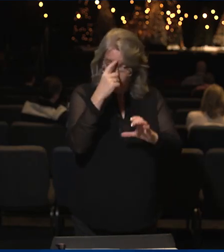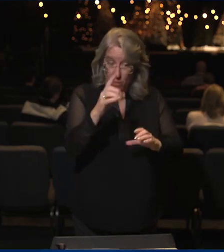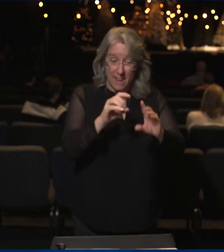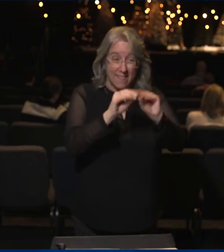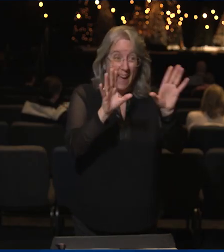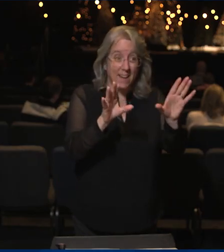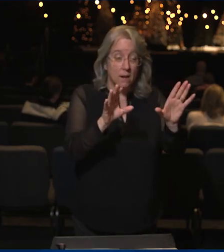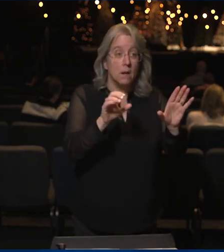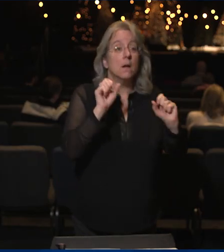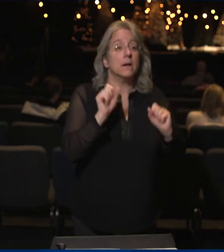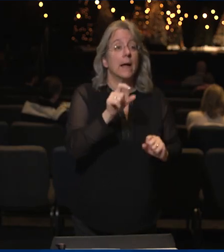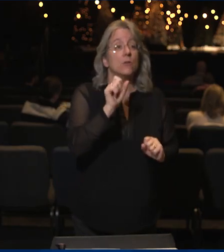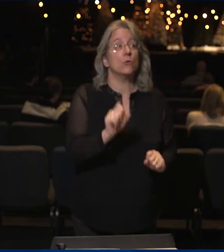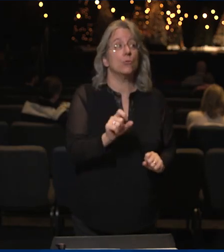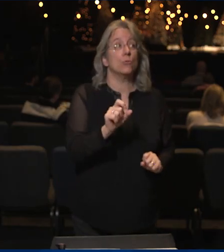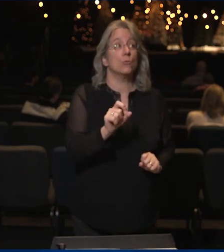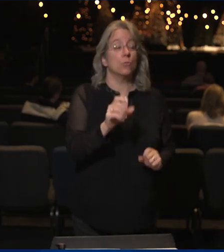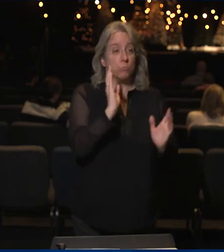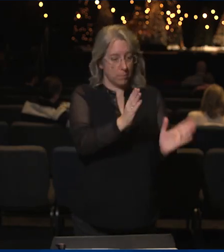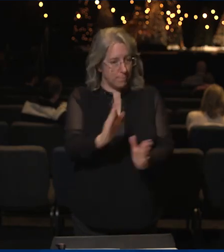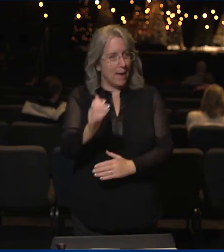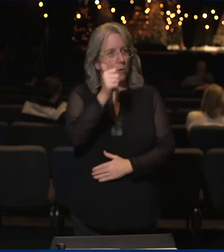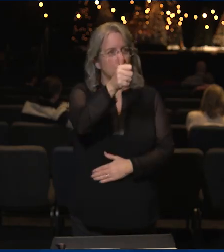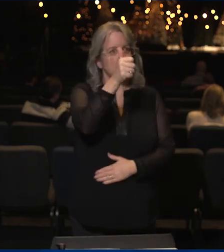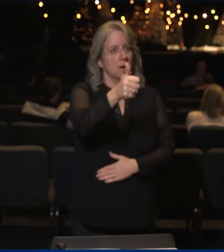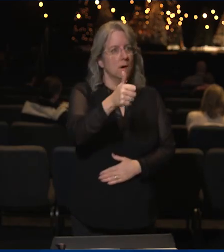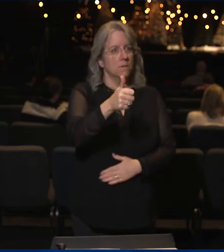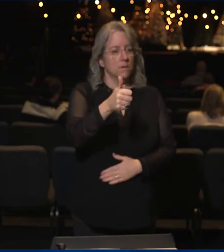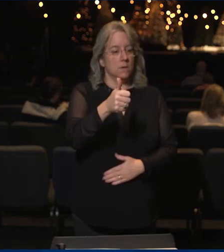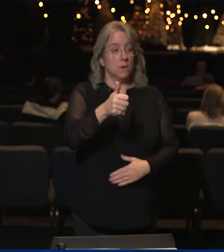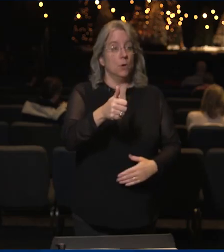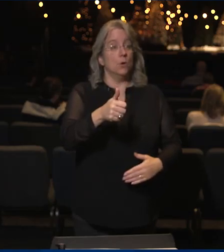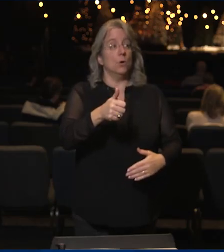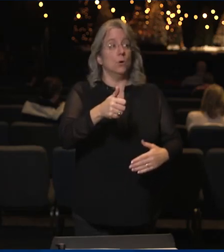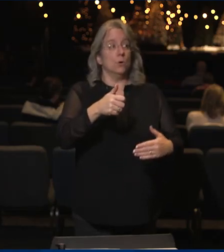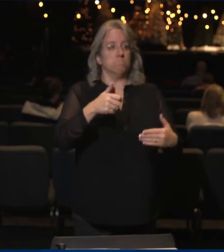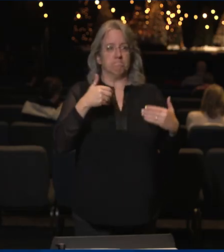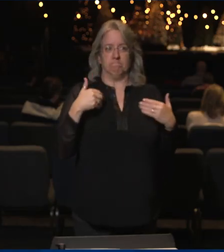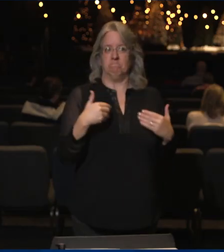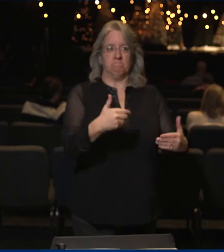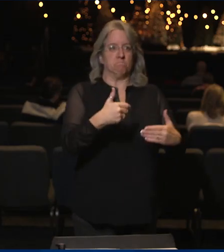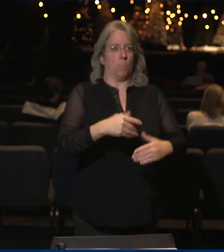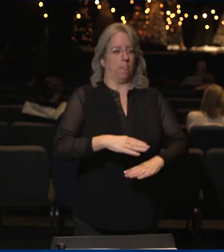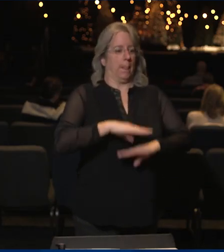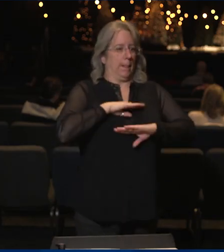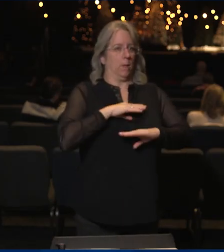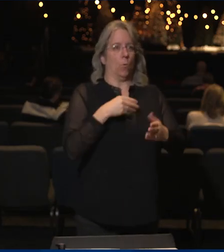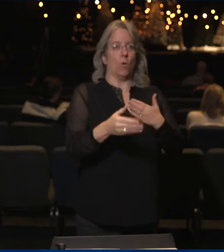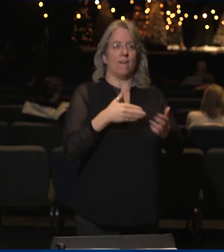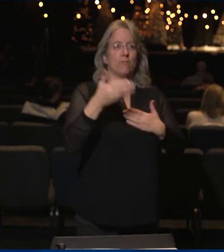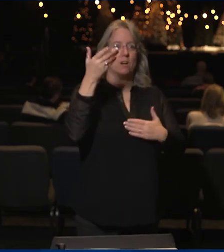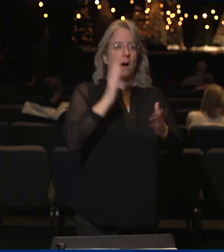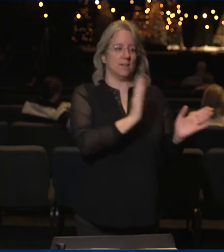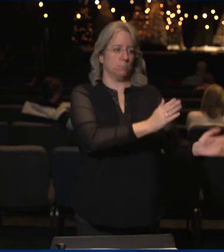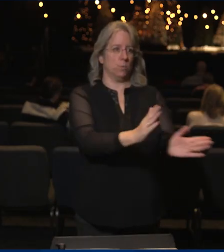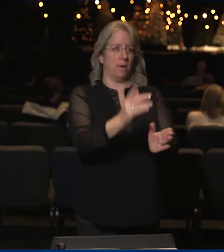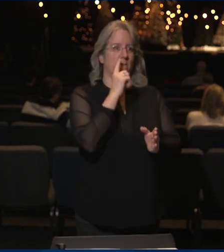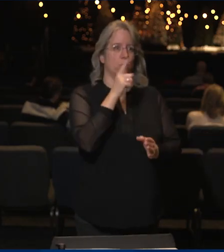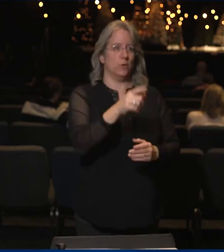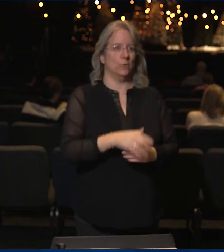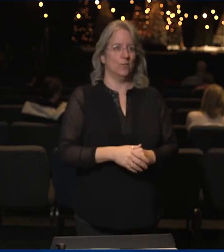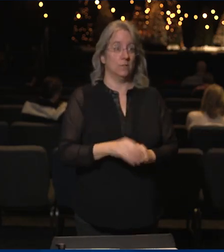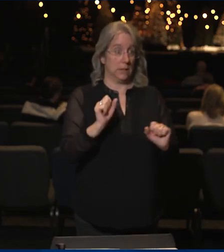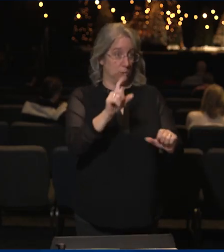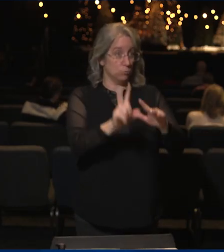prepare yourself to meet what God is preparing for you? That's the real question. Can you show up in that sort of